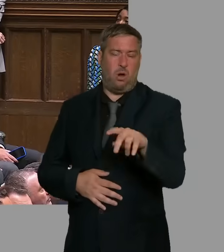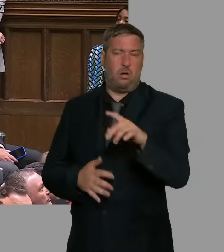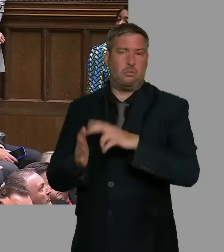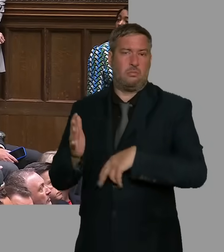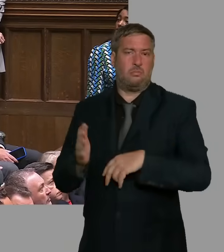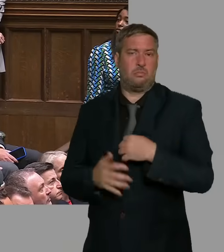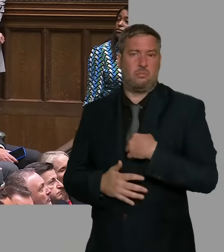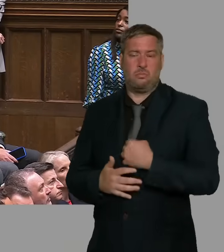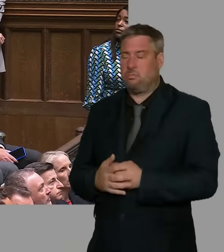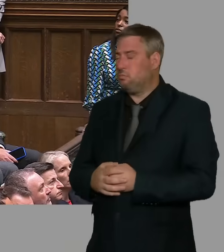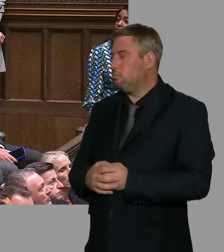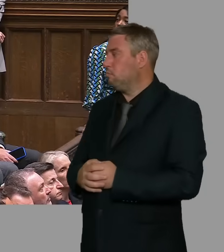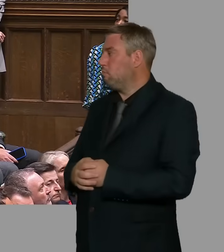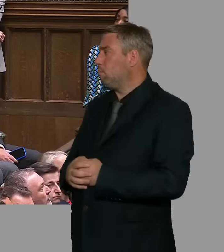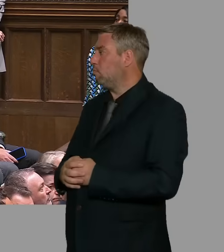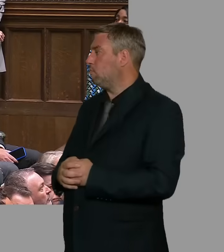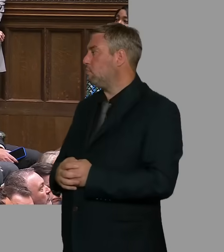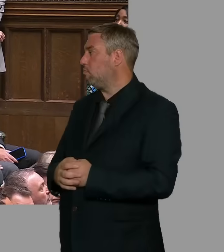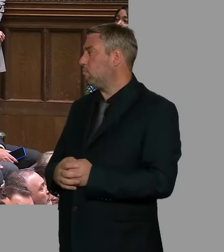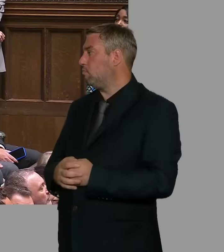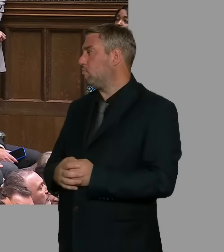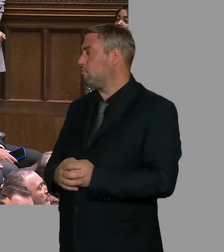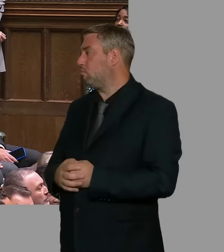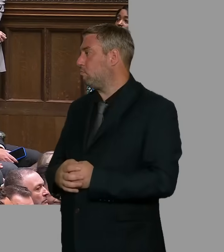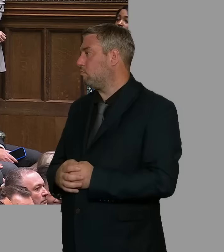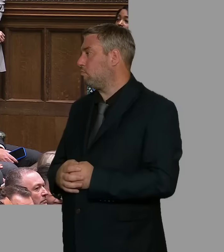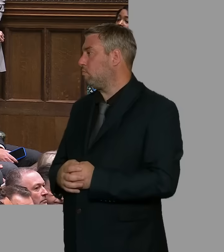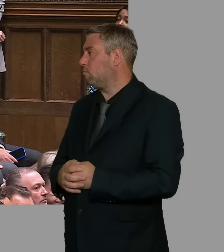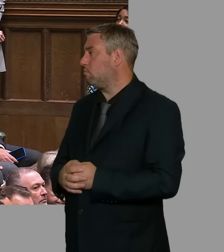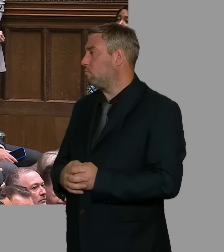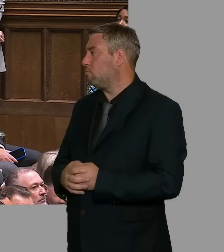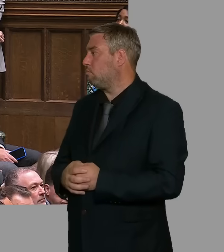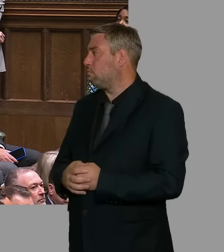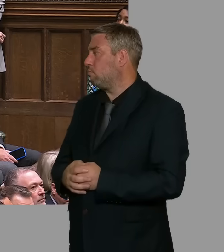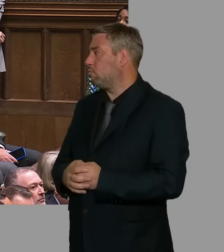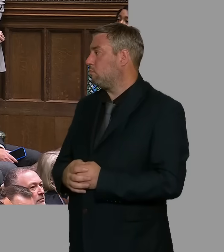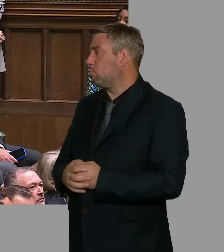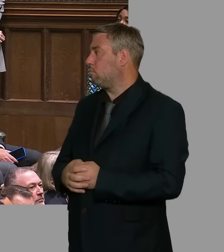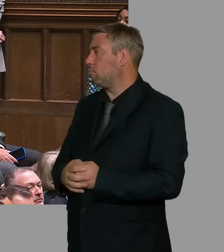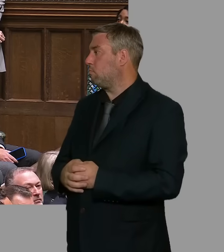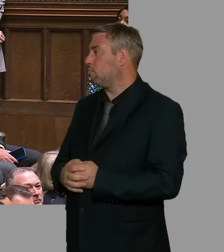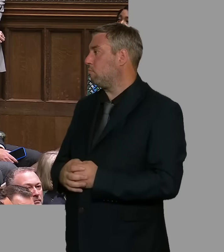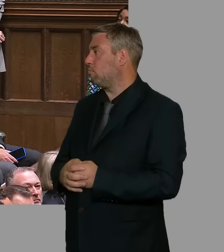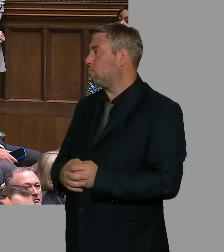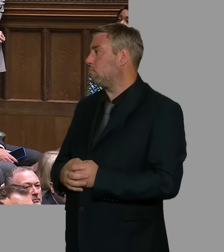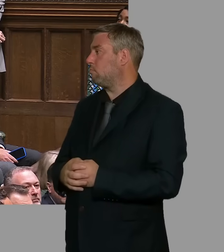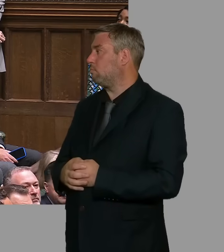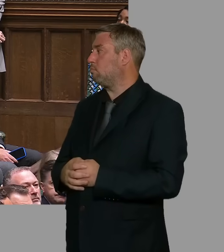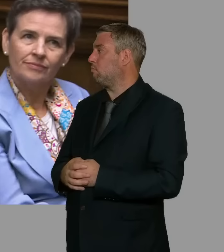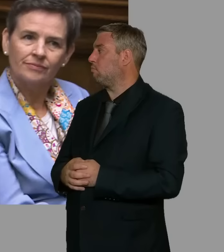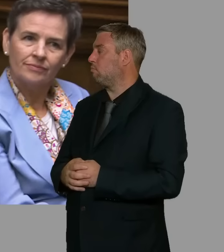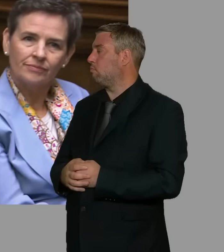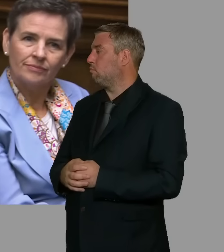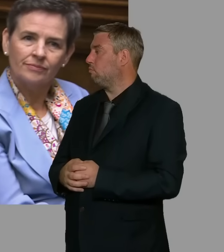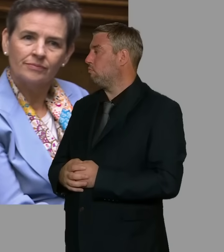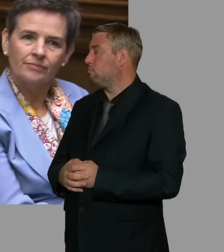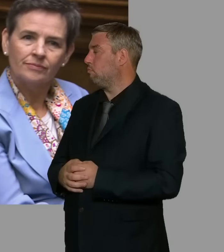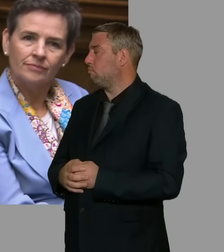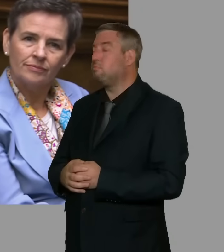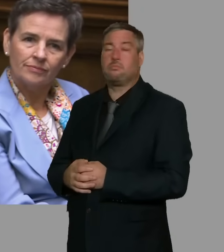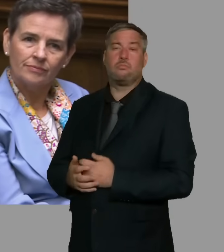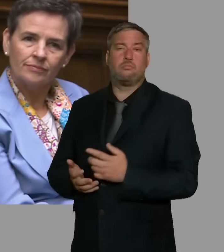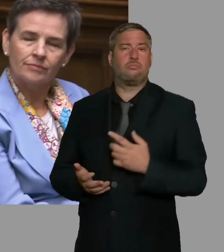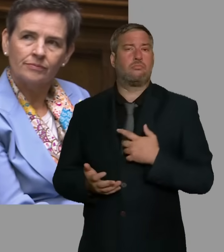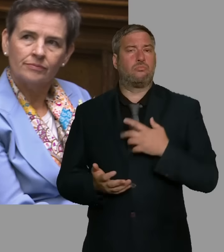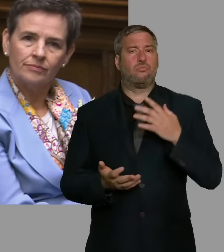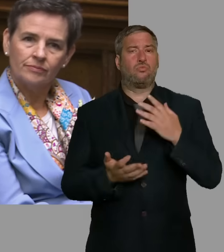Ukrainian community of Acton with me soon after Putin's illegal invasion. They still fondly do, and they wanted me to ask